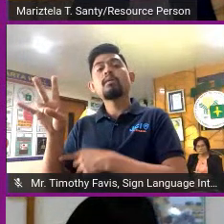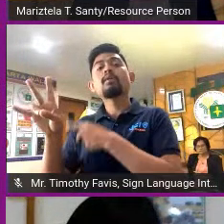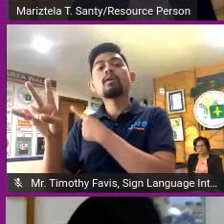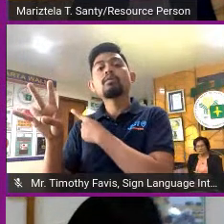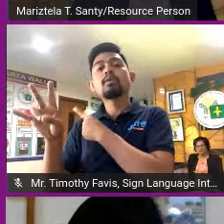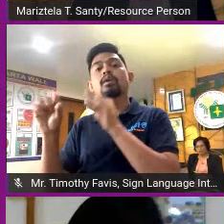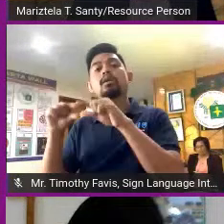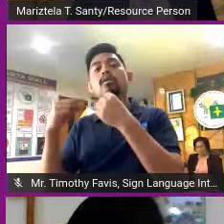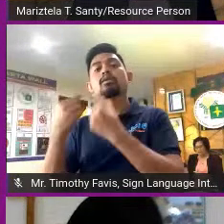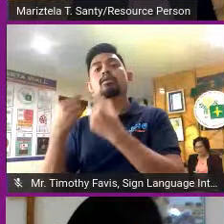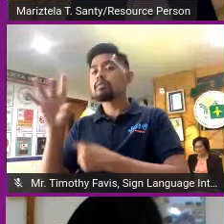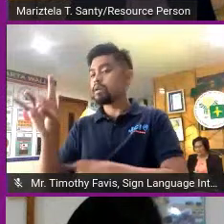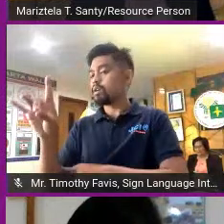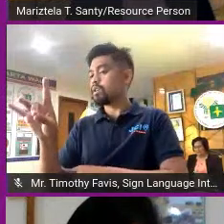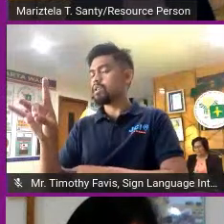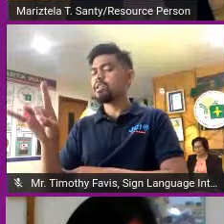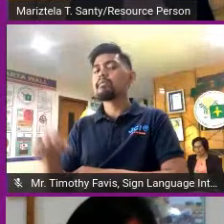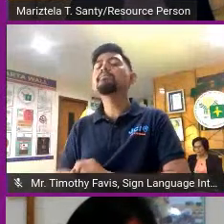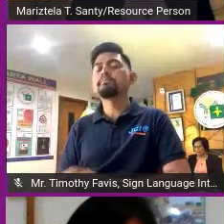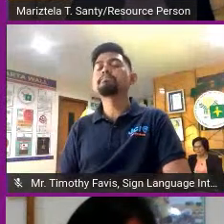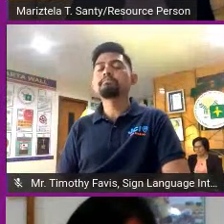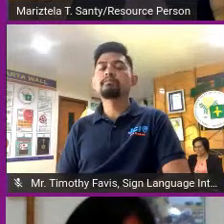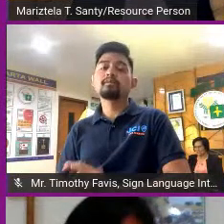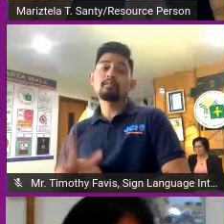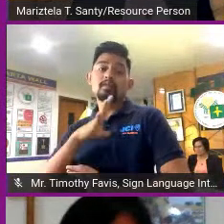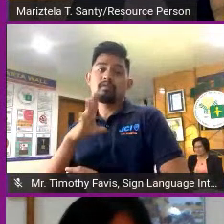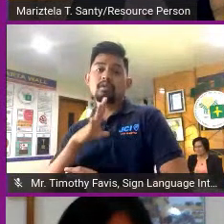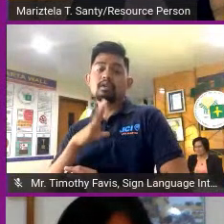siguro. So, siguro wala namang problema.